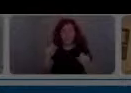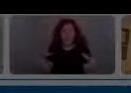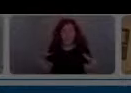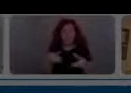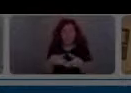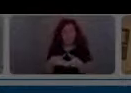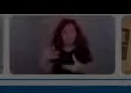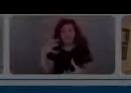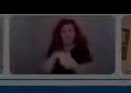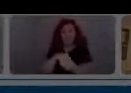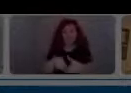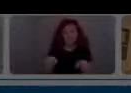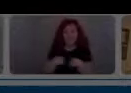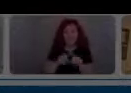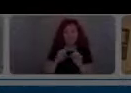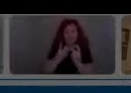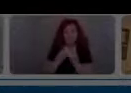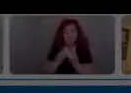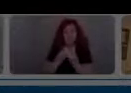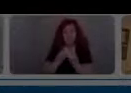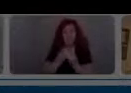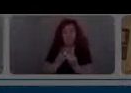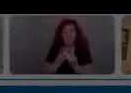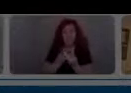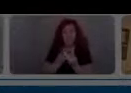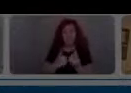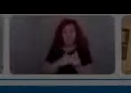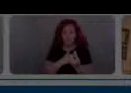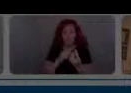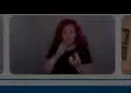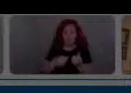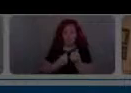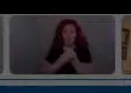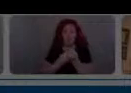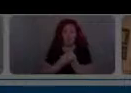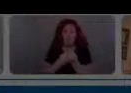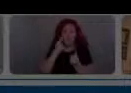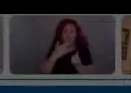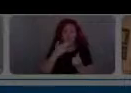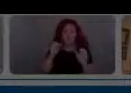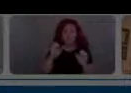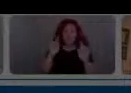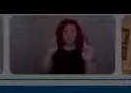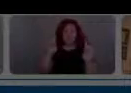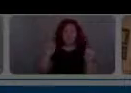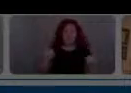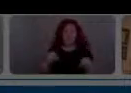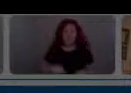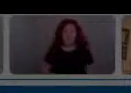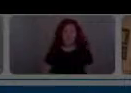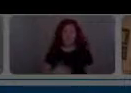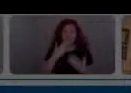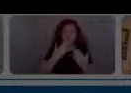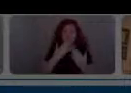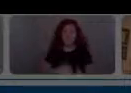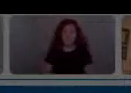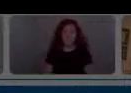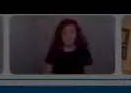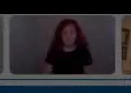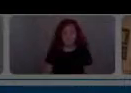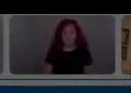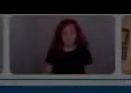in the same district we will be able to advocate for the best education possible thank you